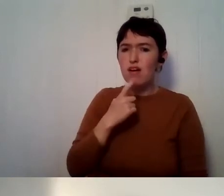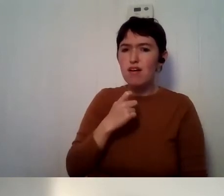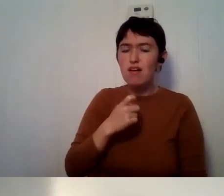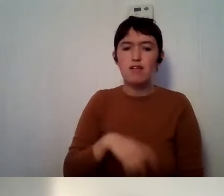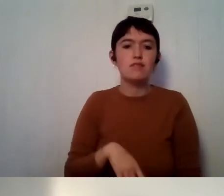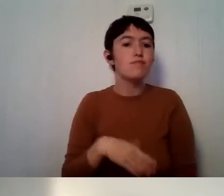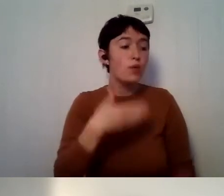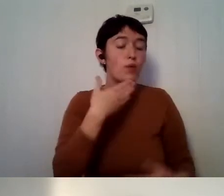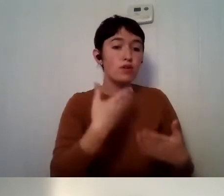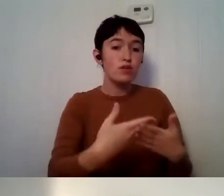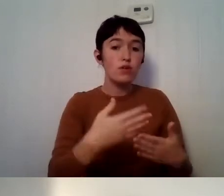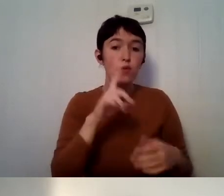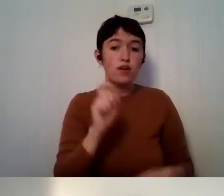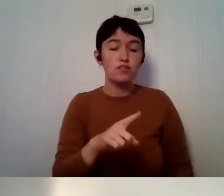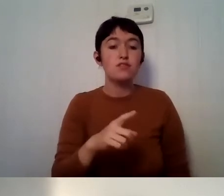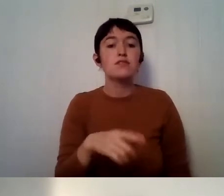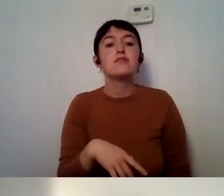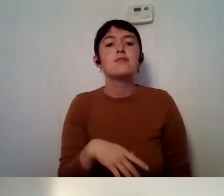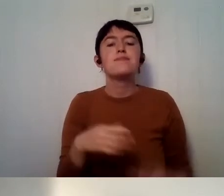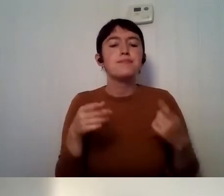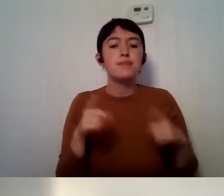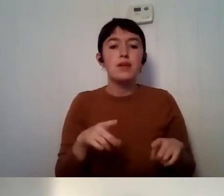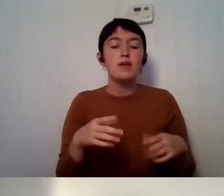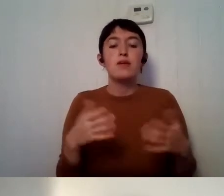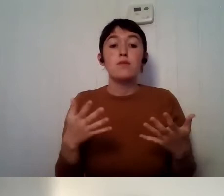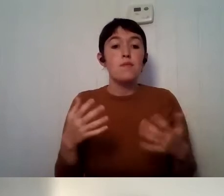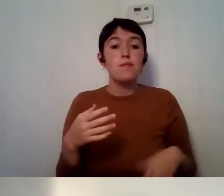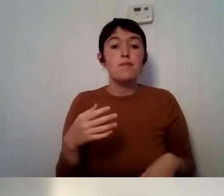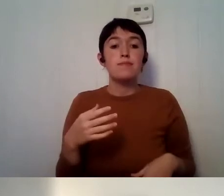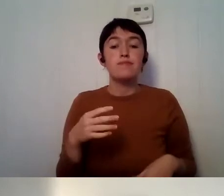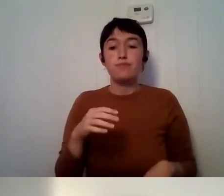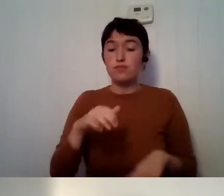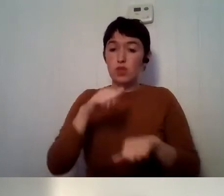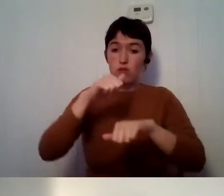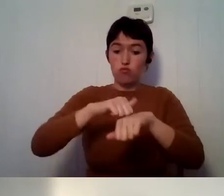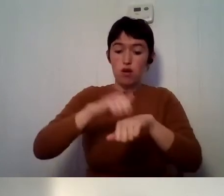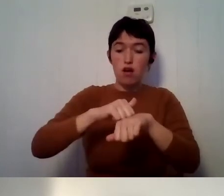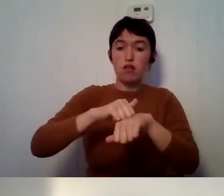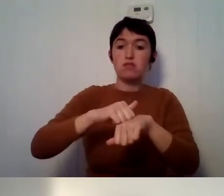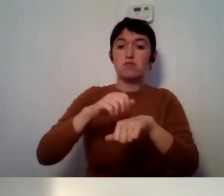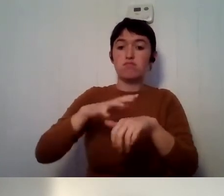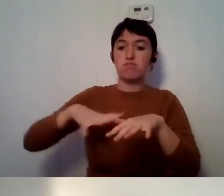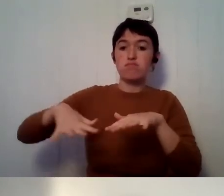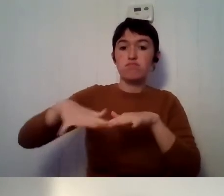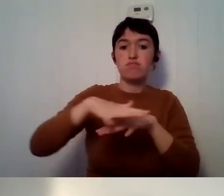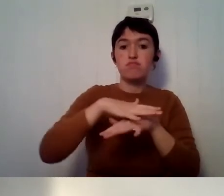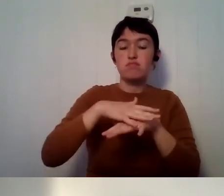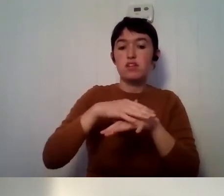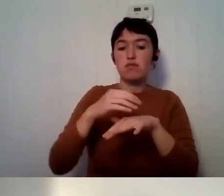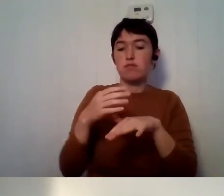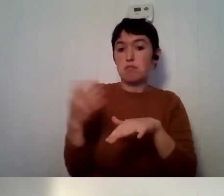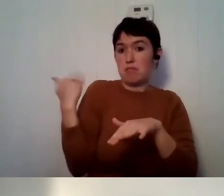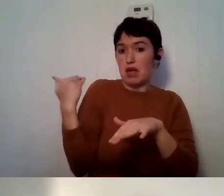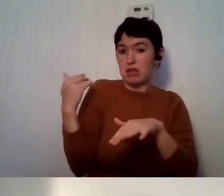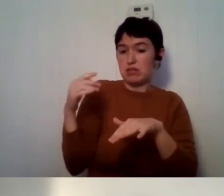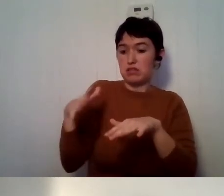question. So what happens is that the rocks and the ground area has been covered by these glaciers for tens